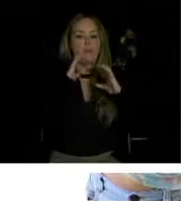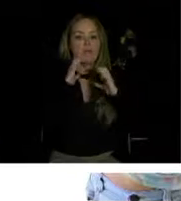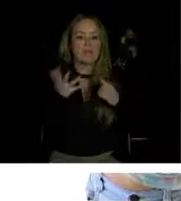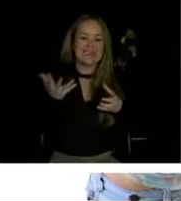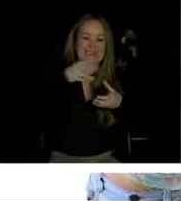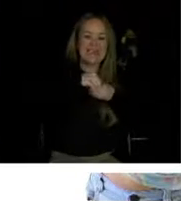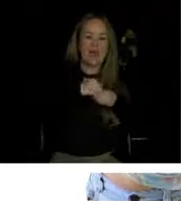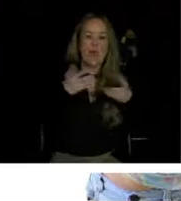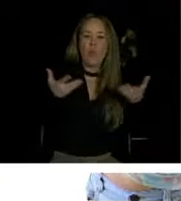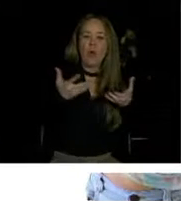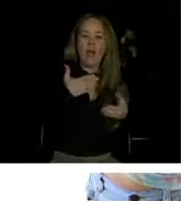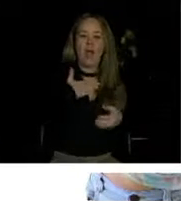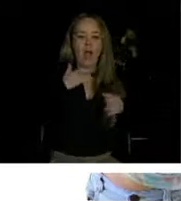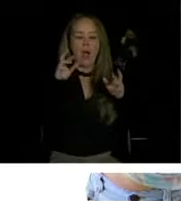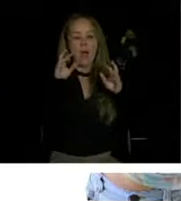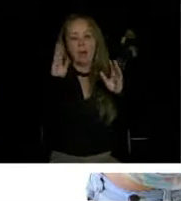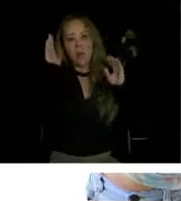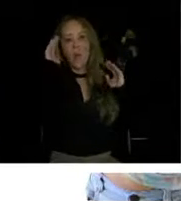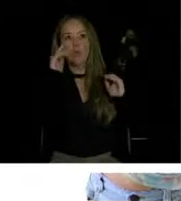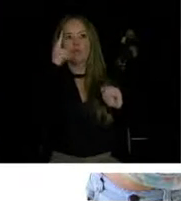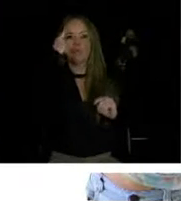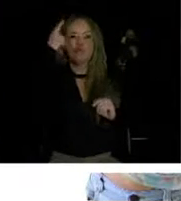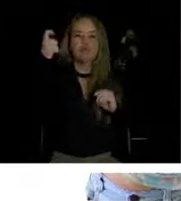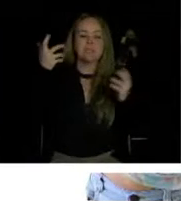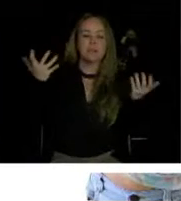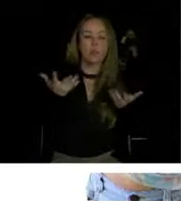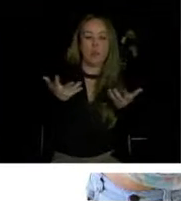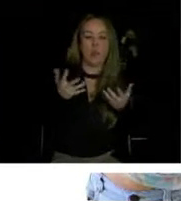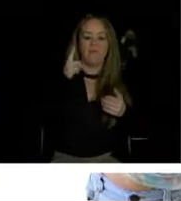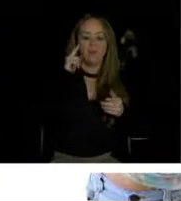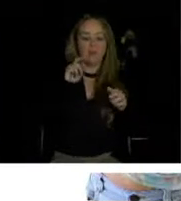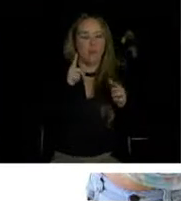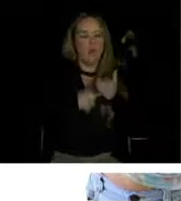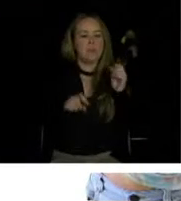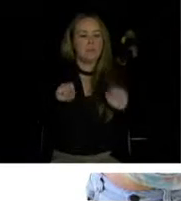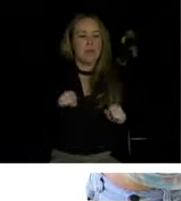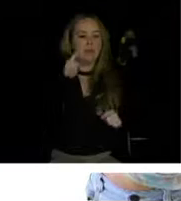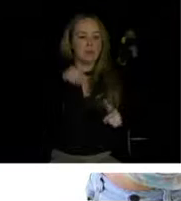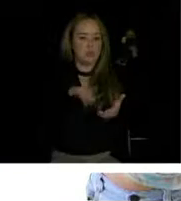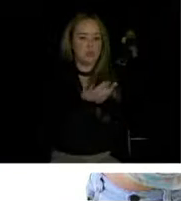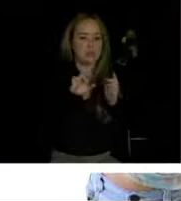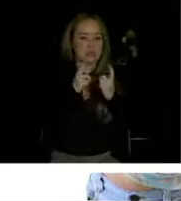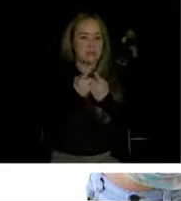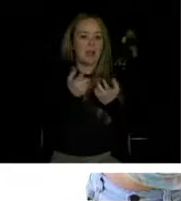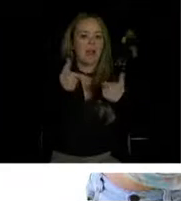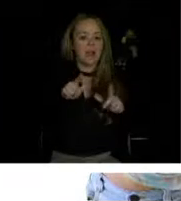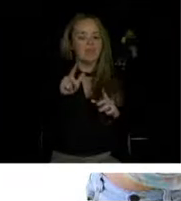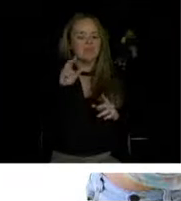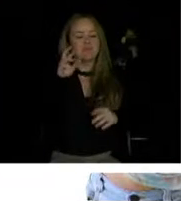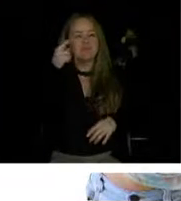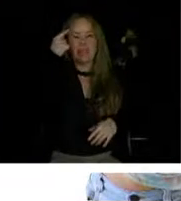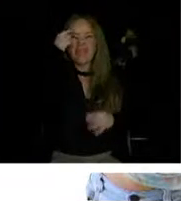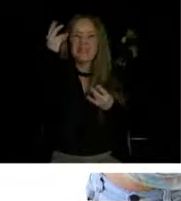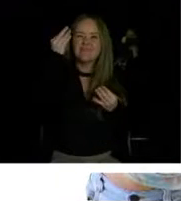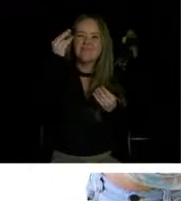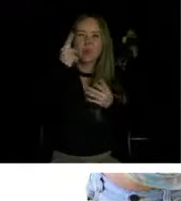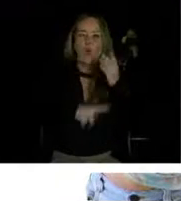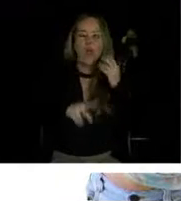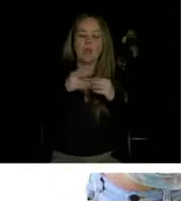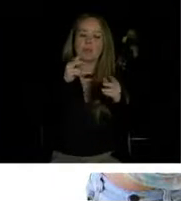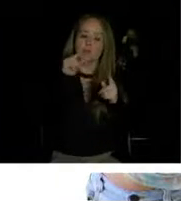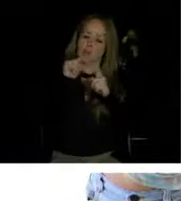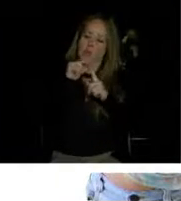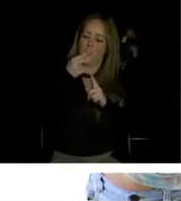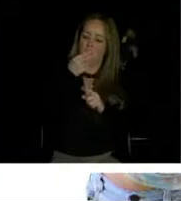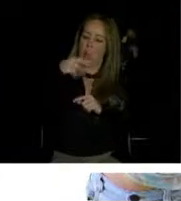on what are our hopes and dreams and what's possible for this school district. Let's think about what the word hope means. The word hope really